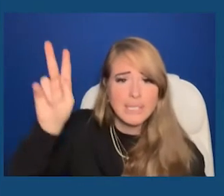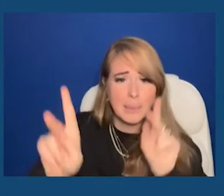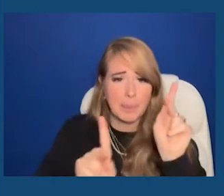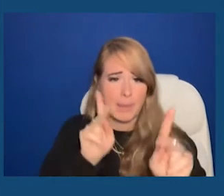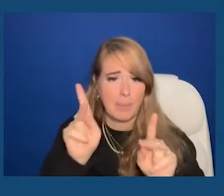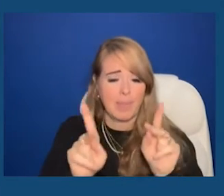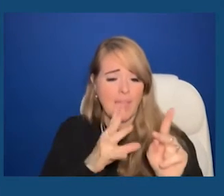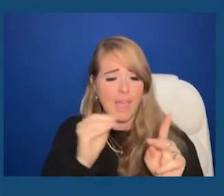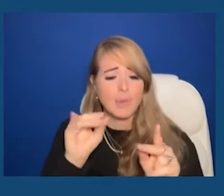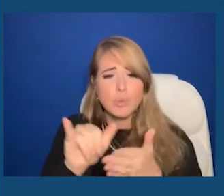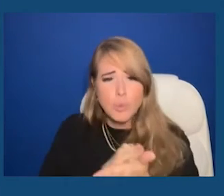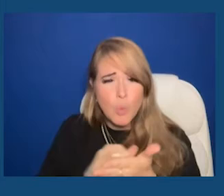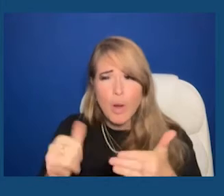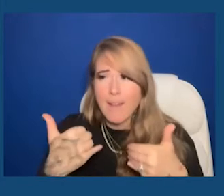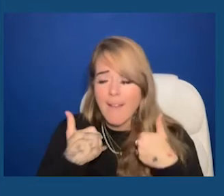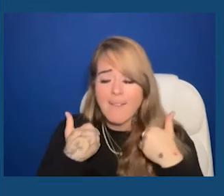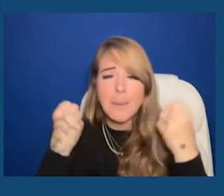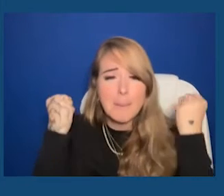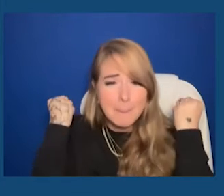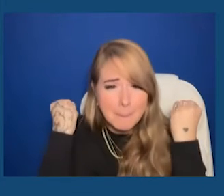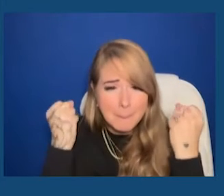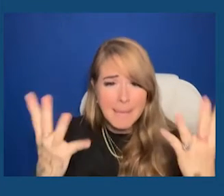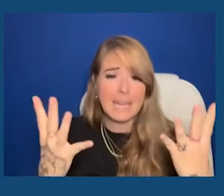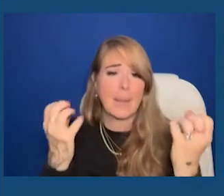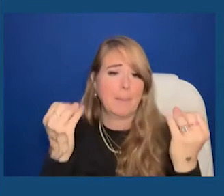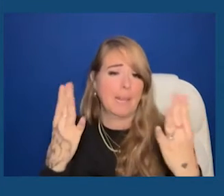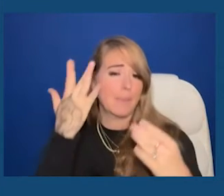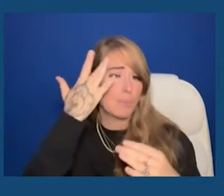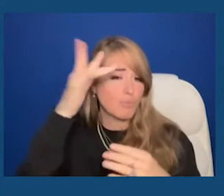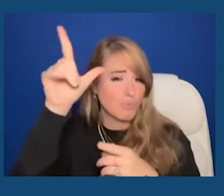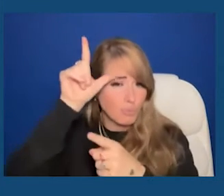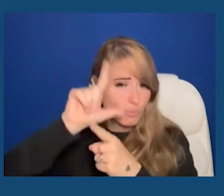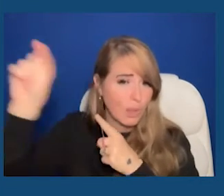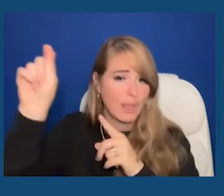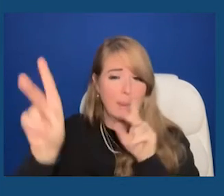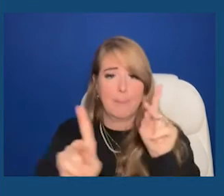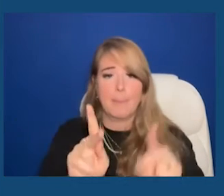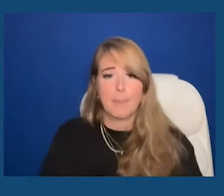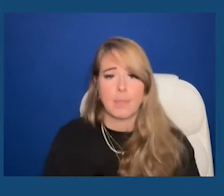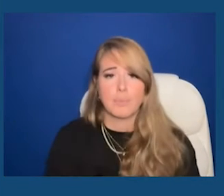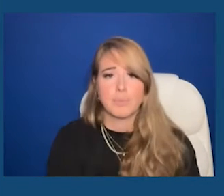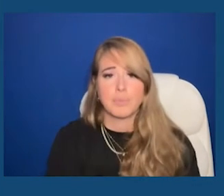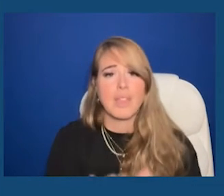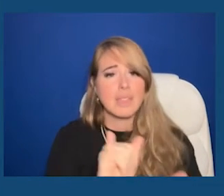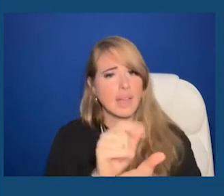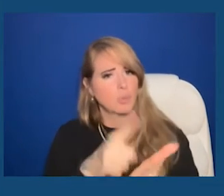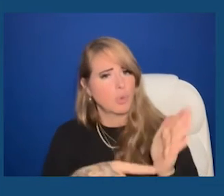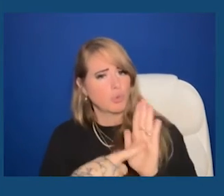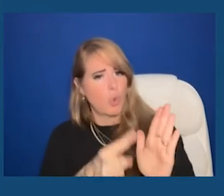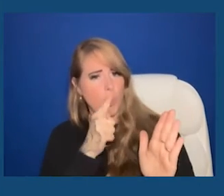New York has an abundance of brilliant people. That's